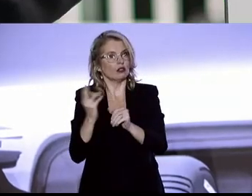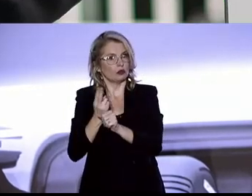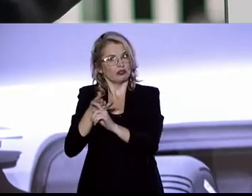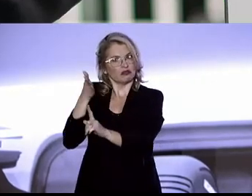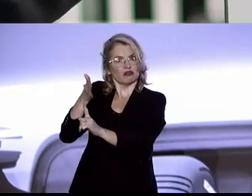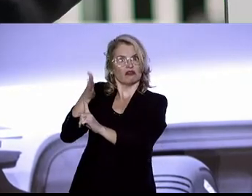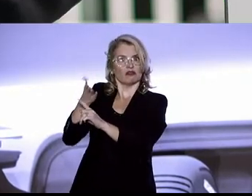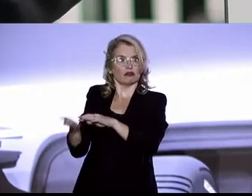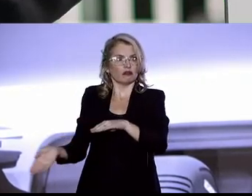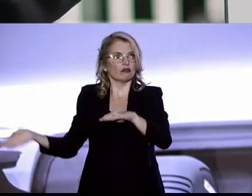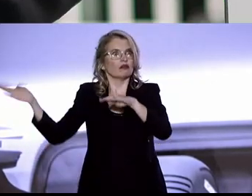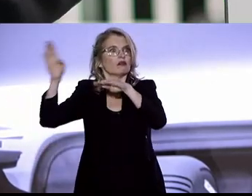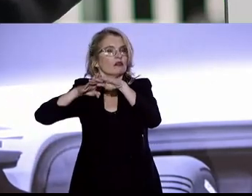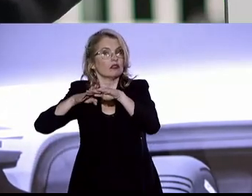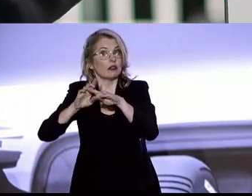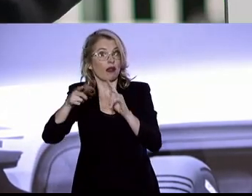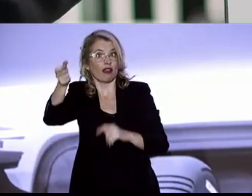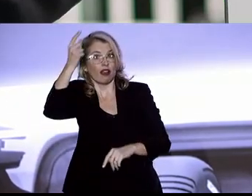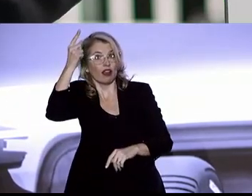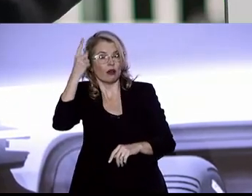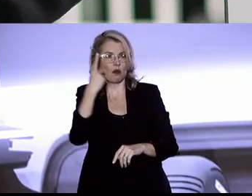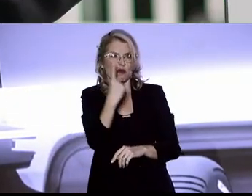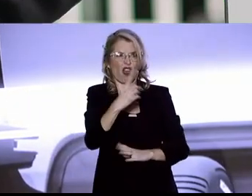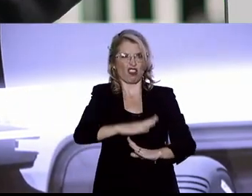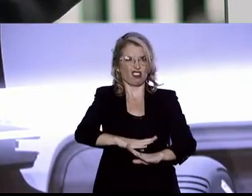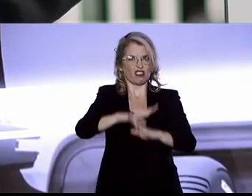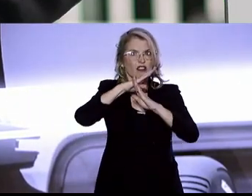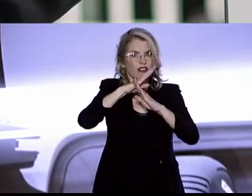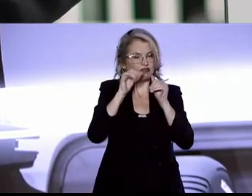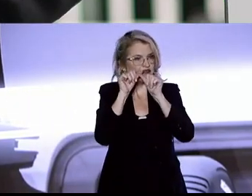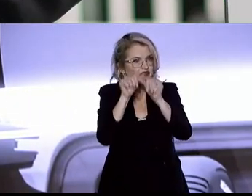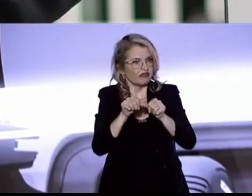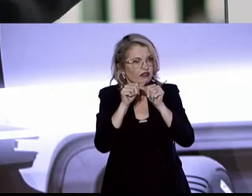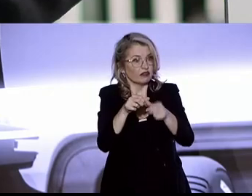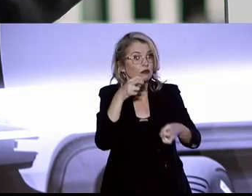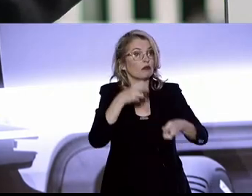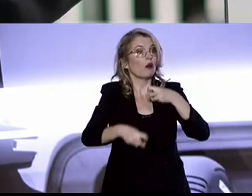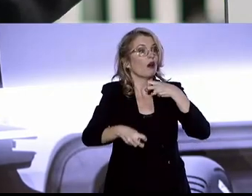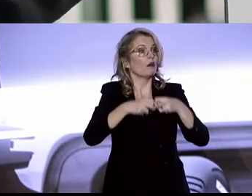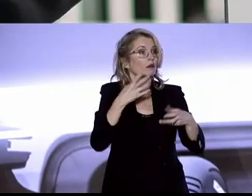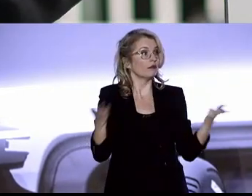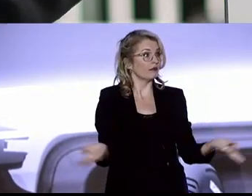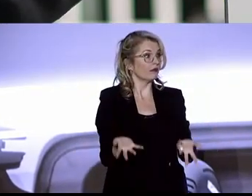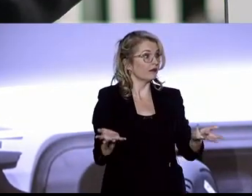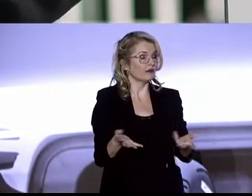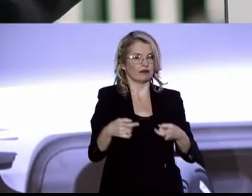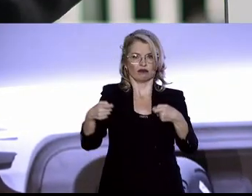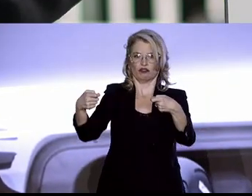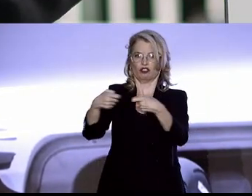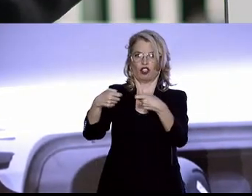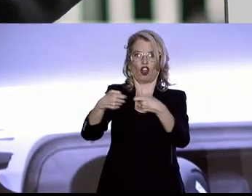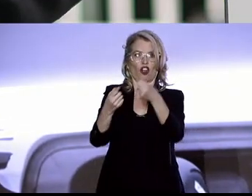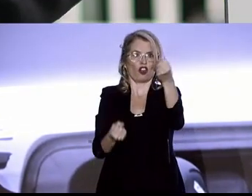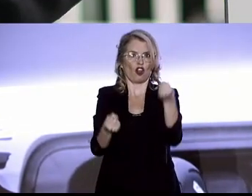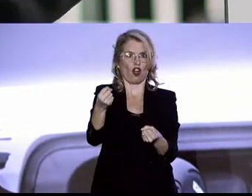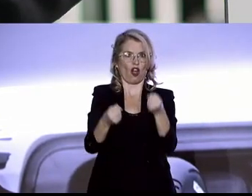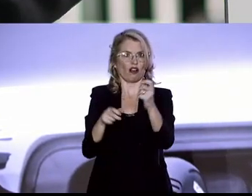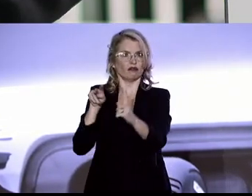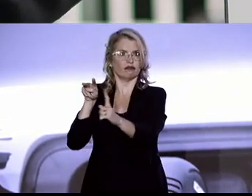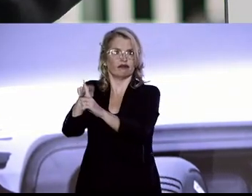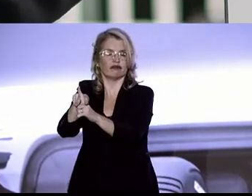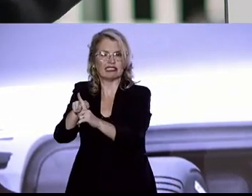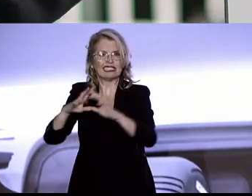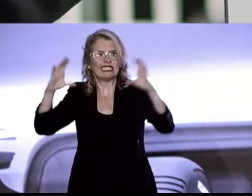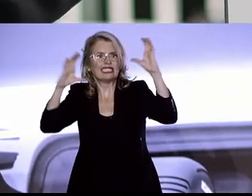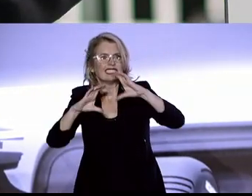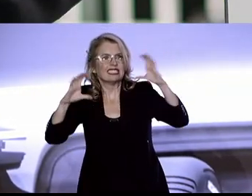dramatically. But a big stumbling block continues to be the charging process. Finding a